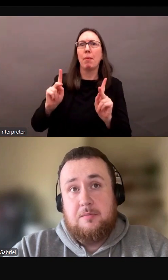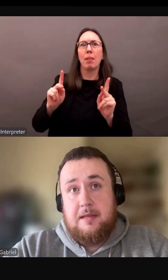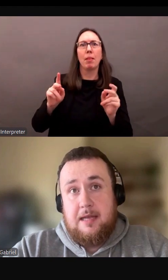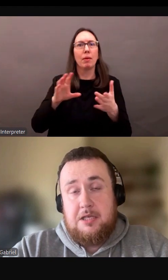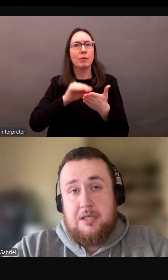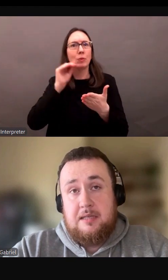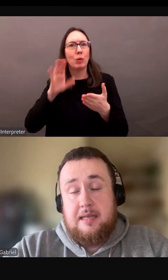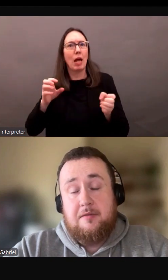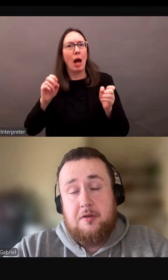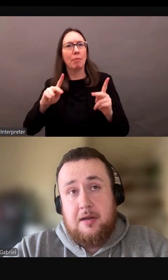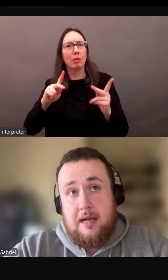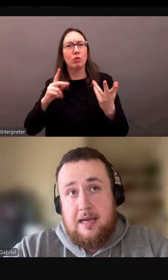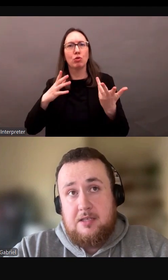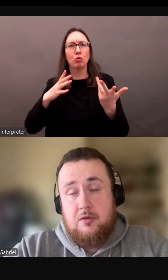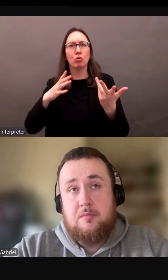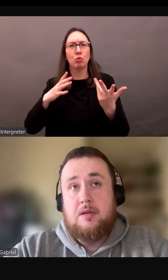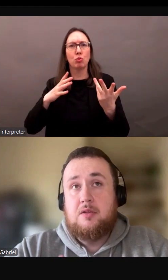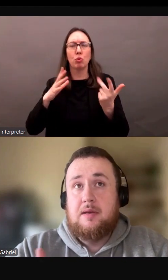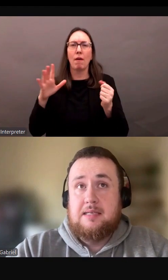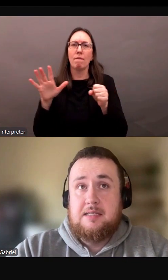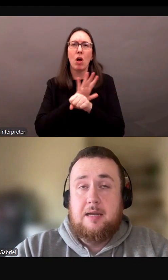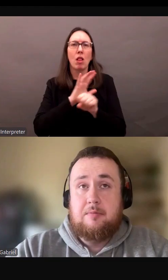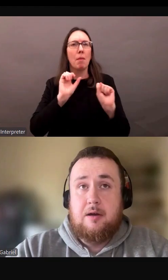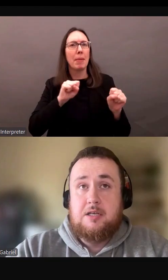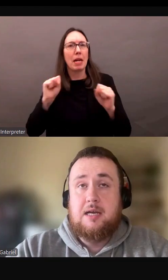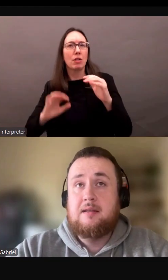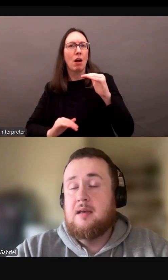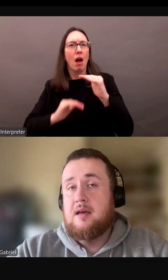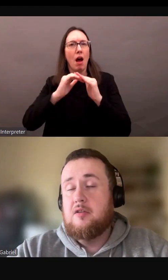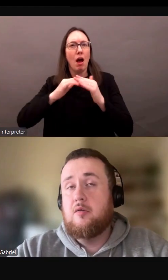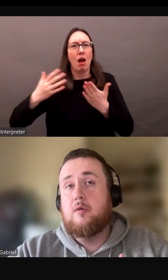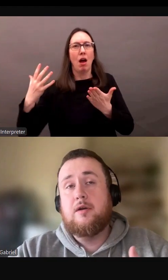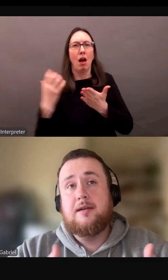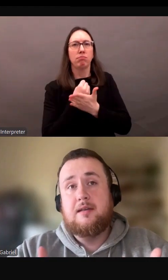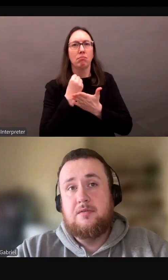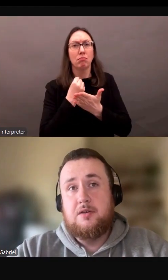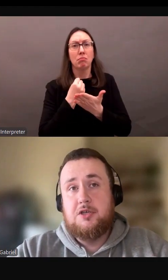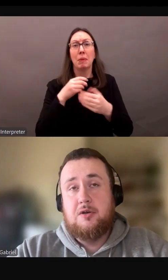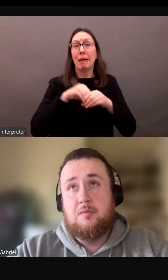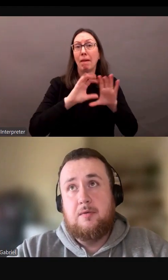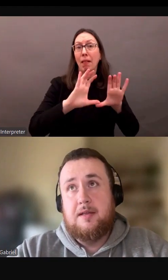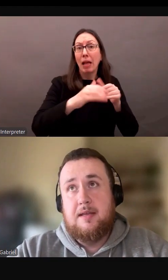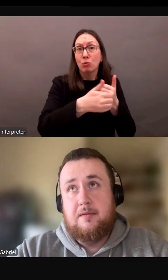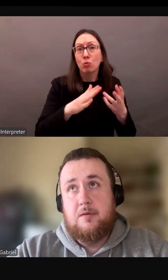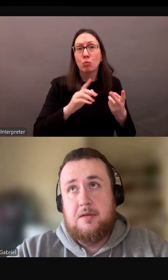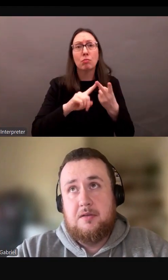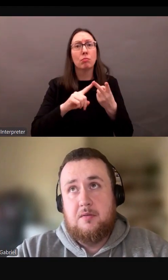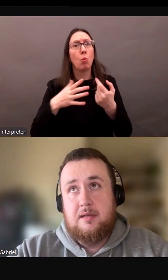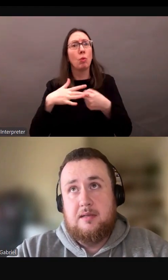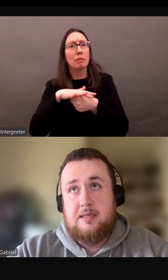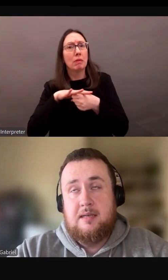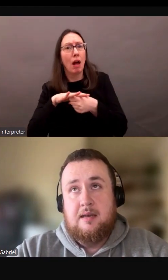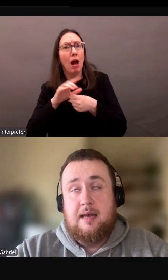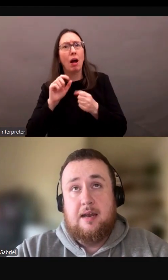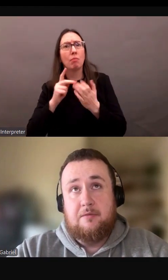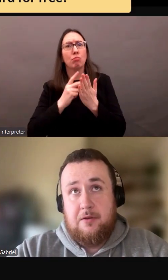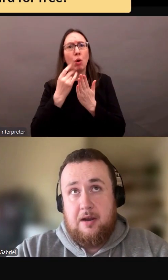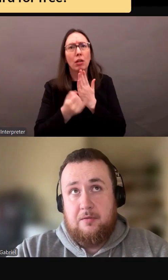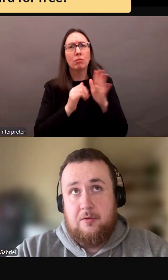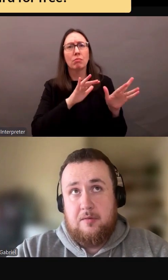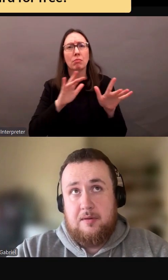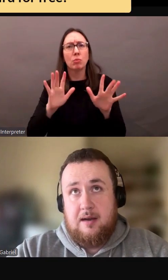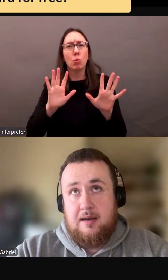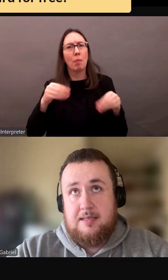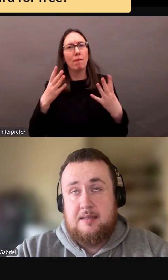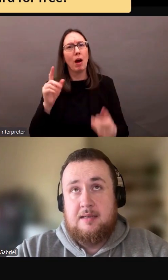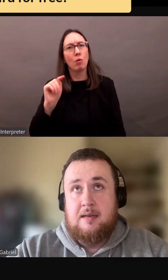full potential. That if you're in a classroom, doing a side project, doing work in the future, we want to give you the tools at a very